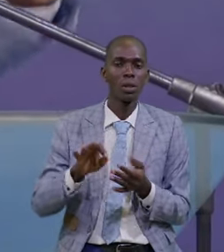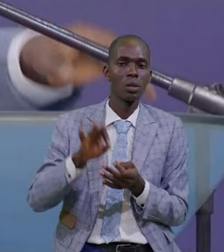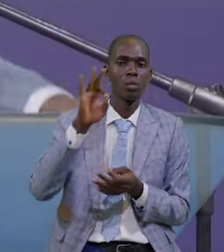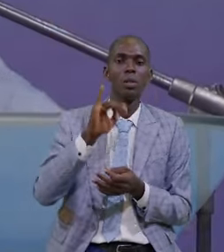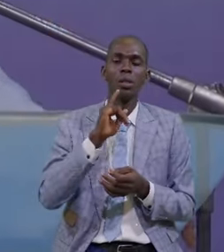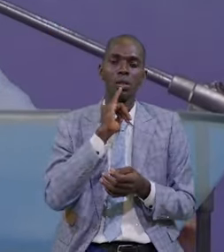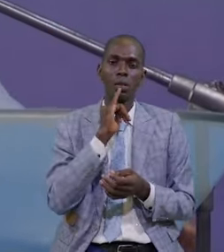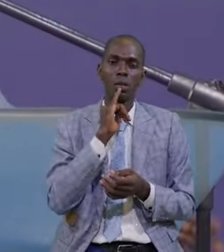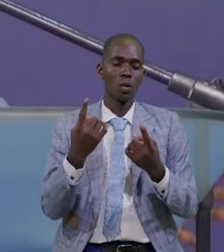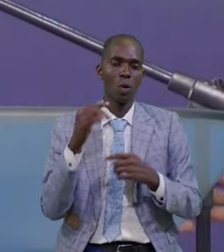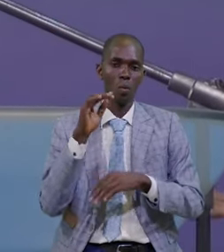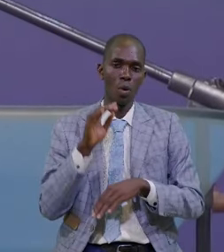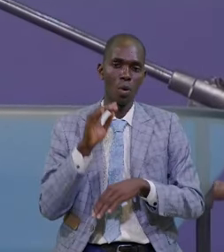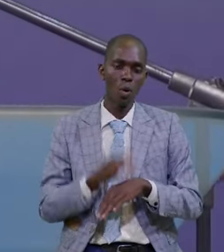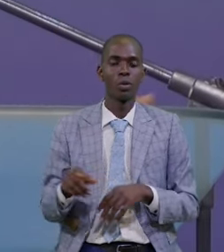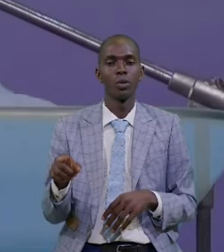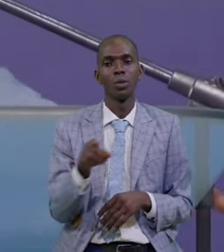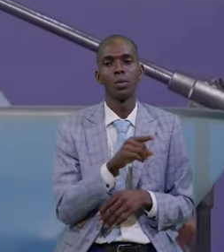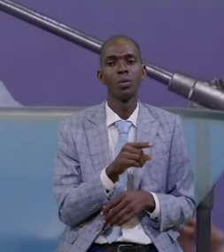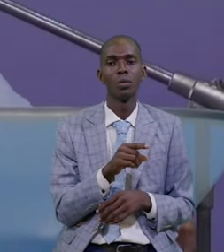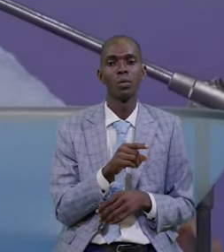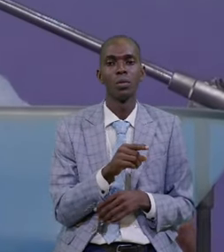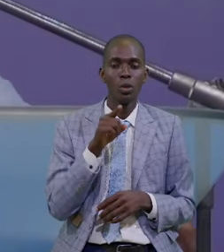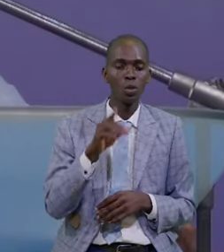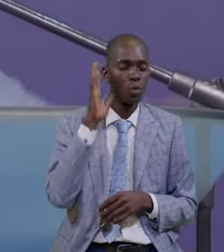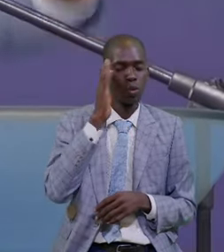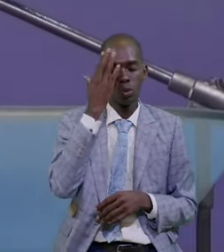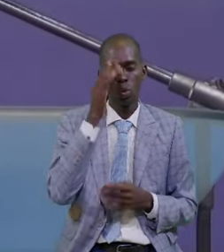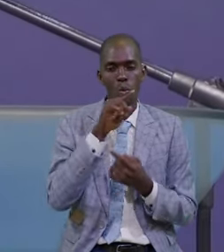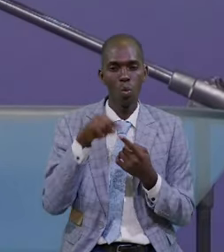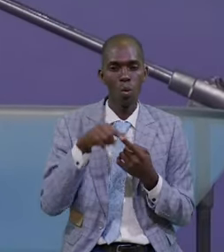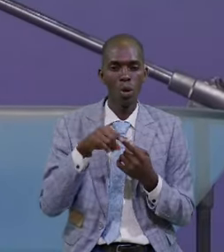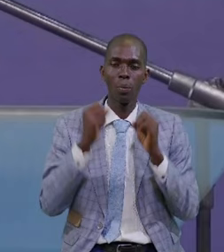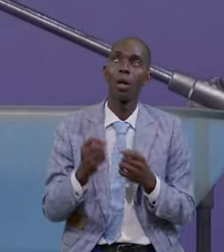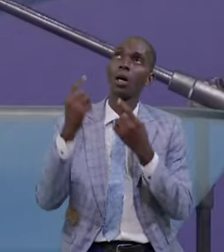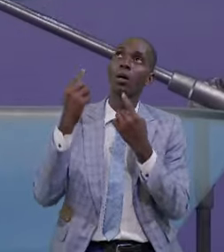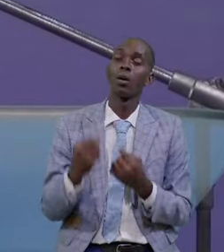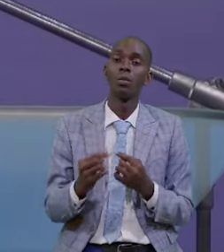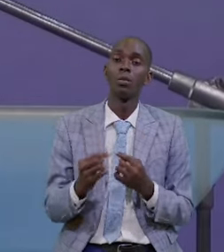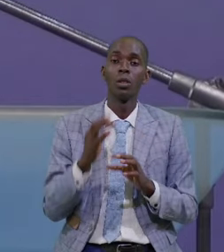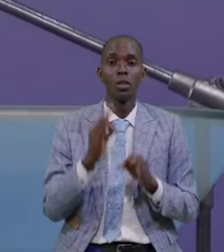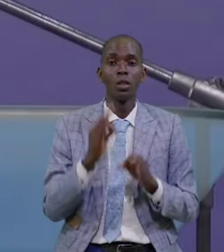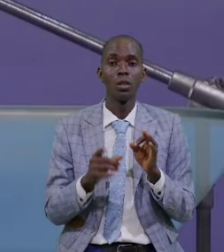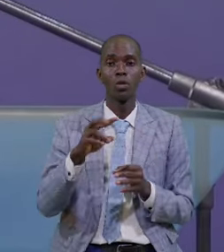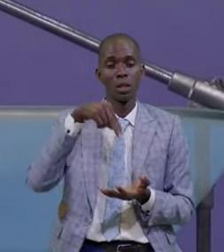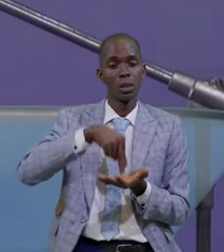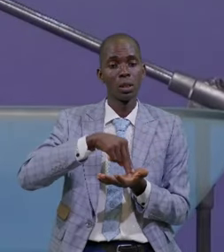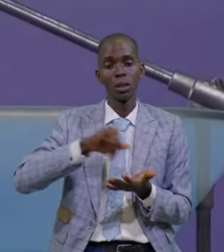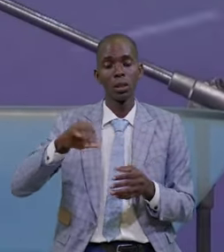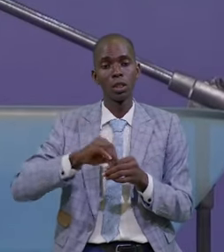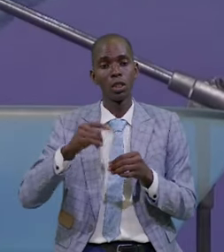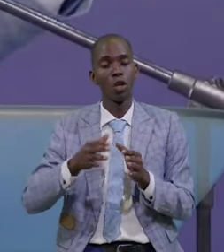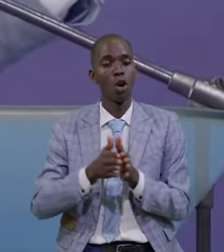come upon you. You know when he comes, if you are standing in the open and